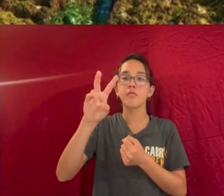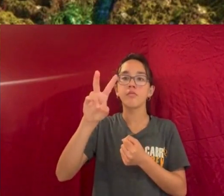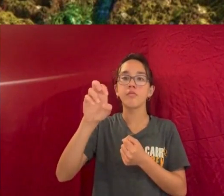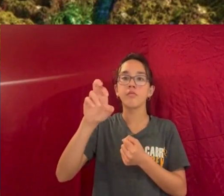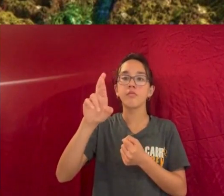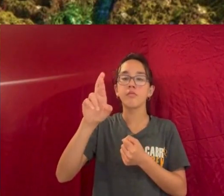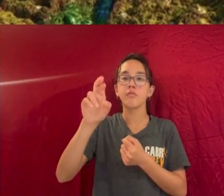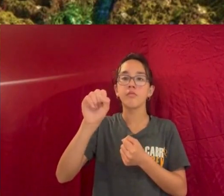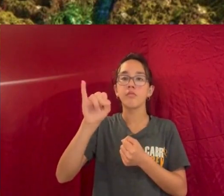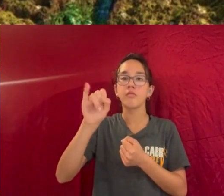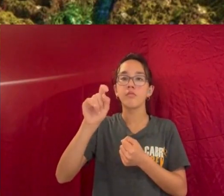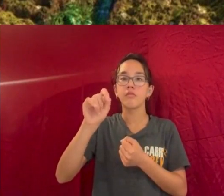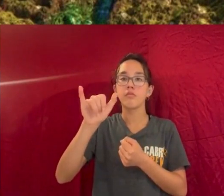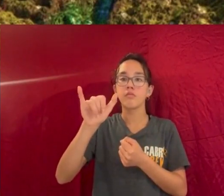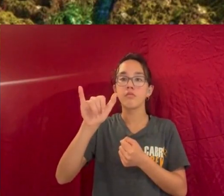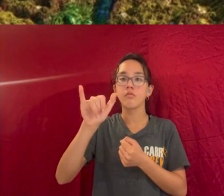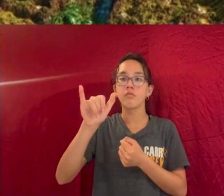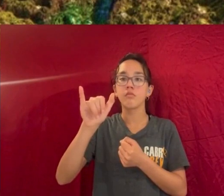biodiversity.